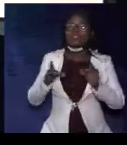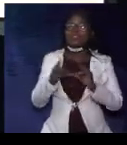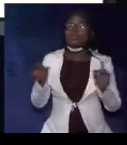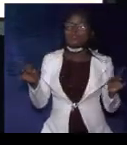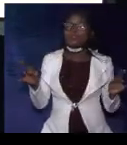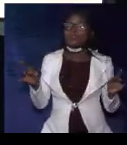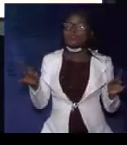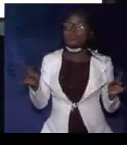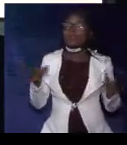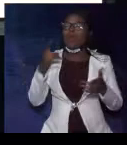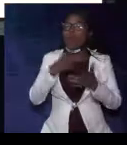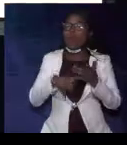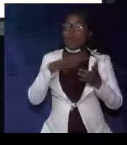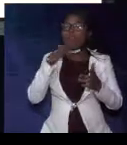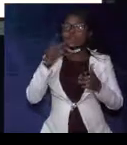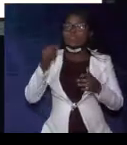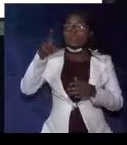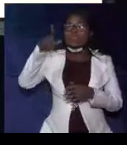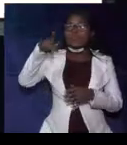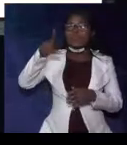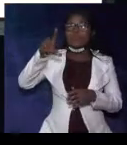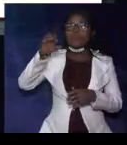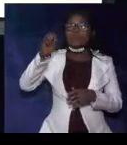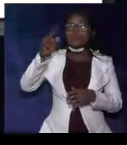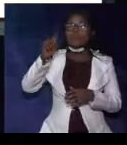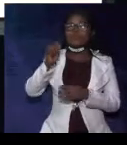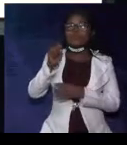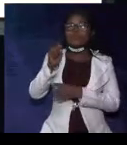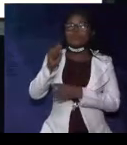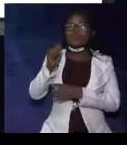story? What is the plot?